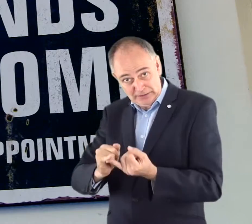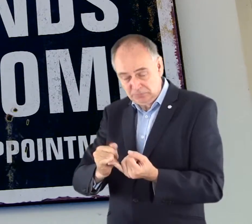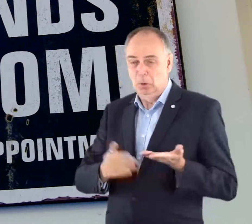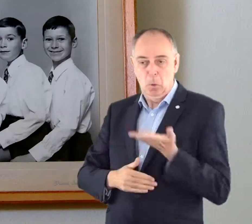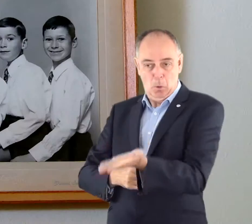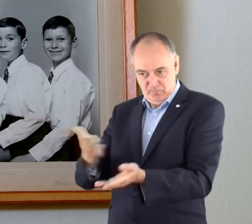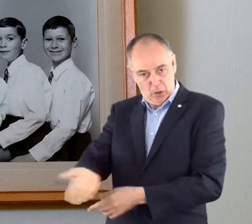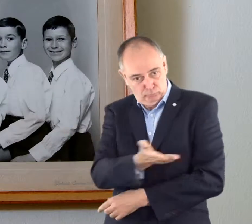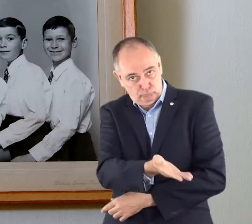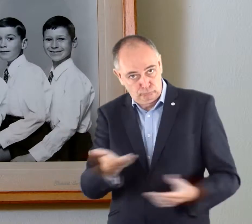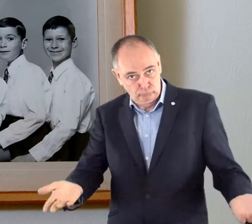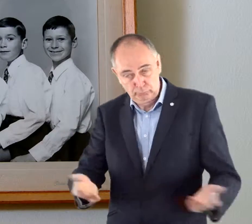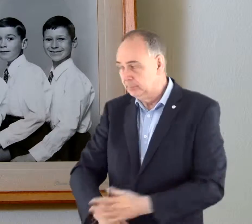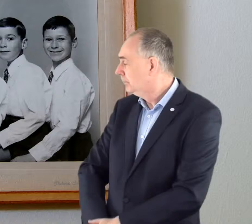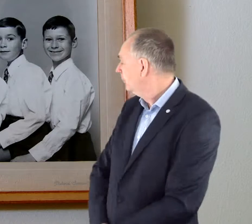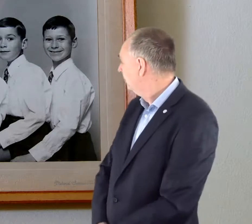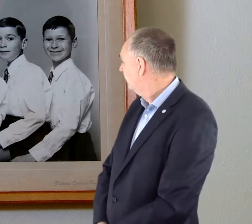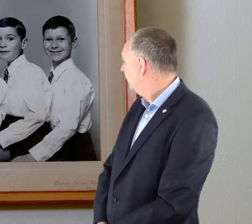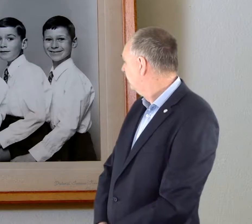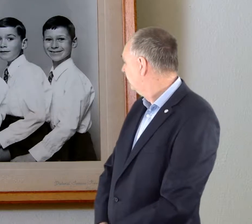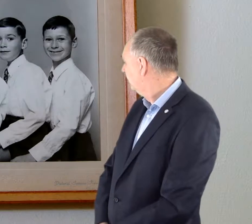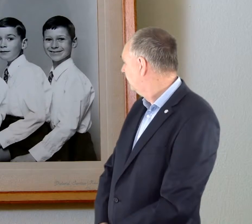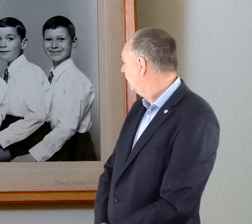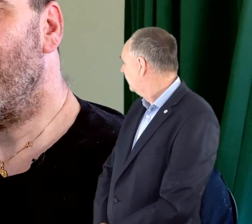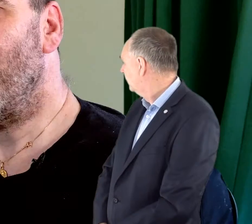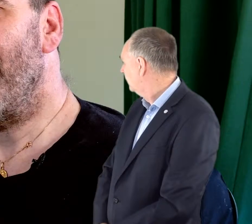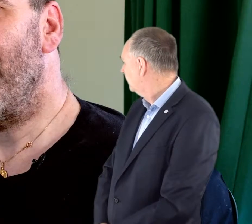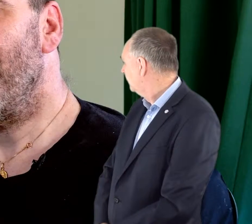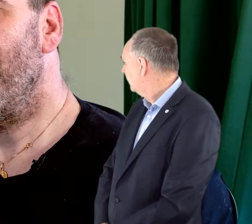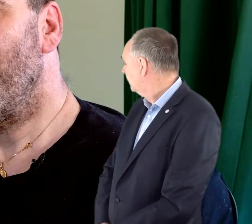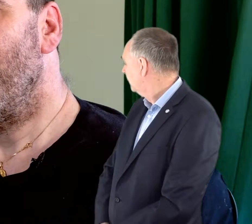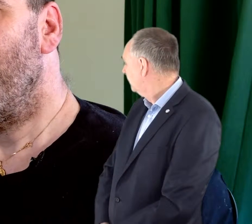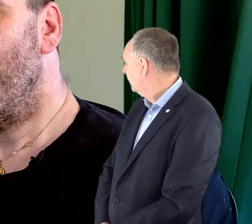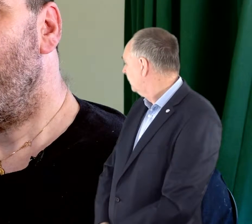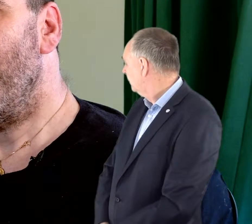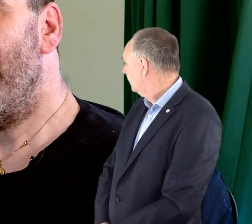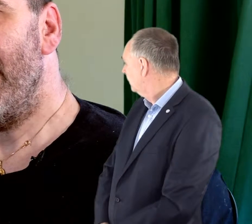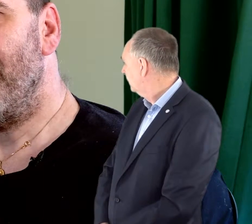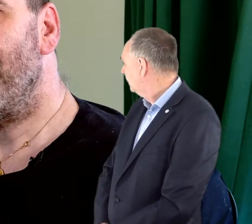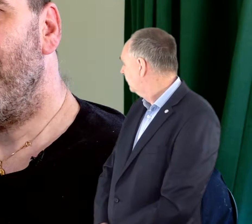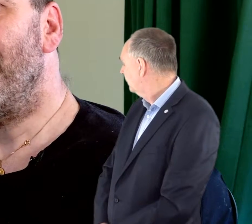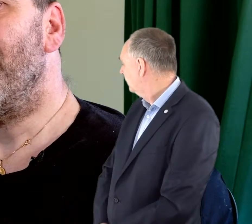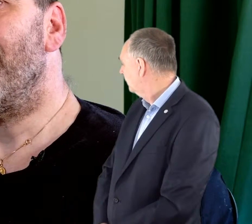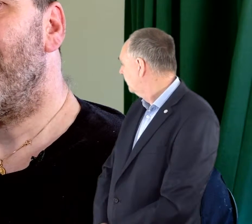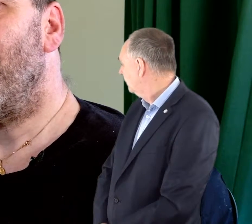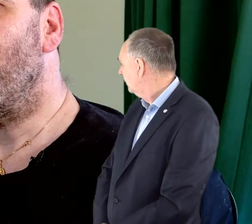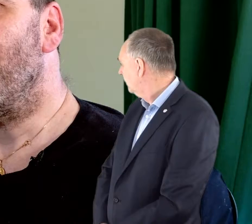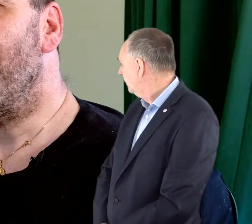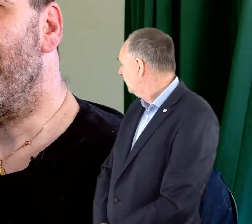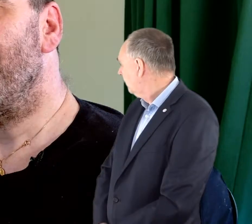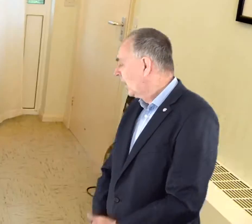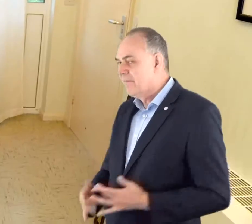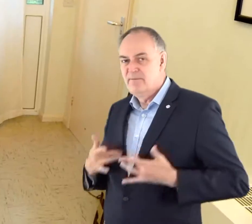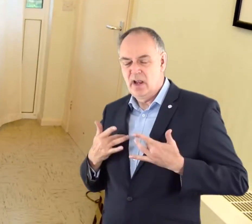absolutely incredible to live somewhere where it fulfills all